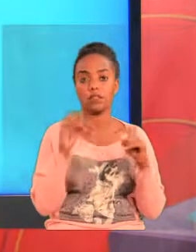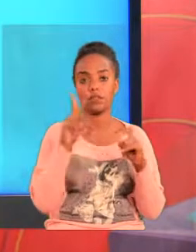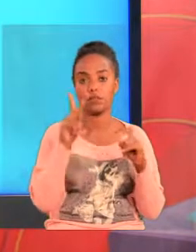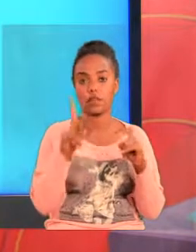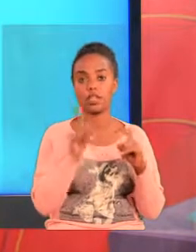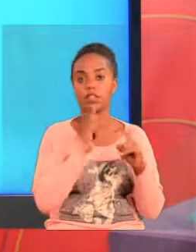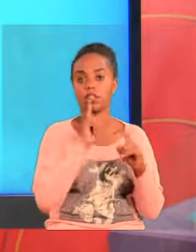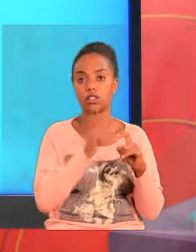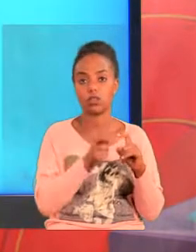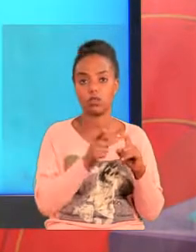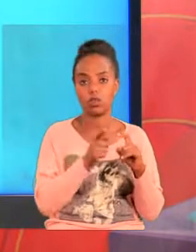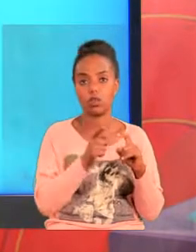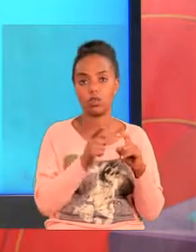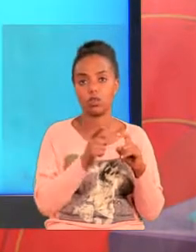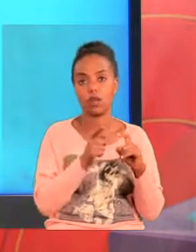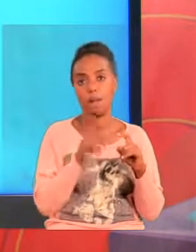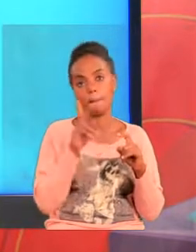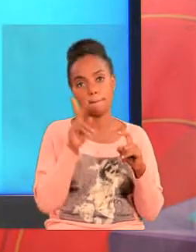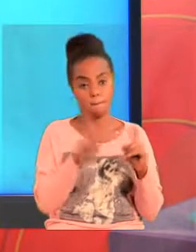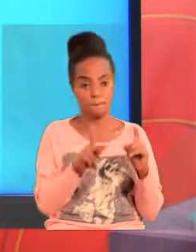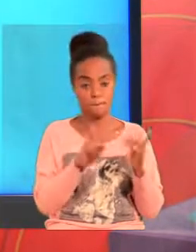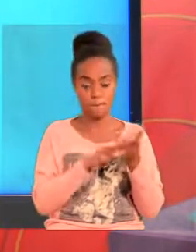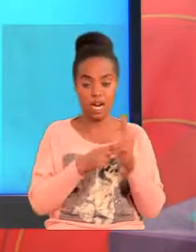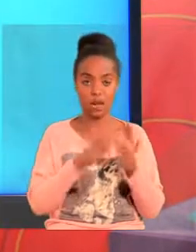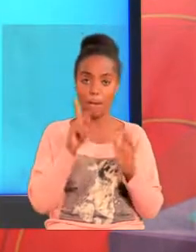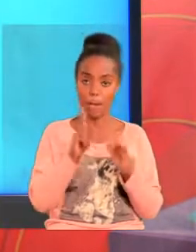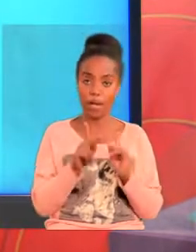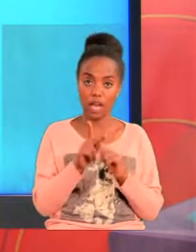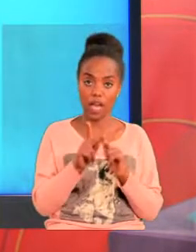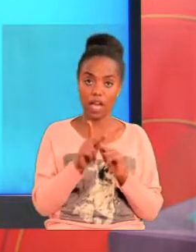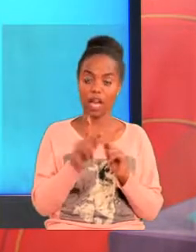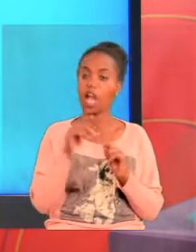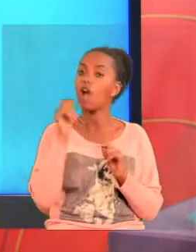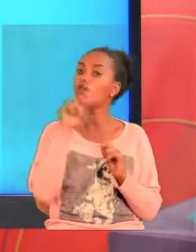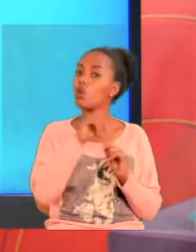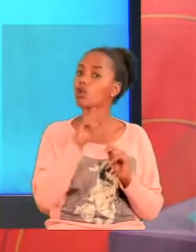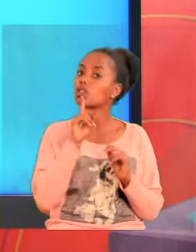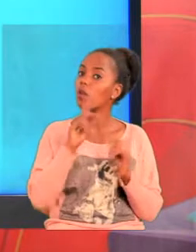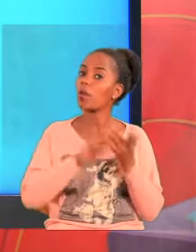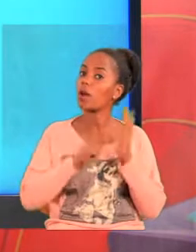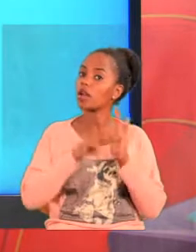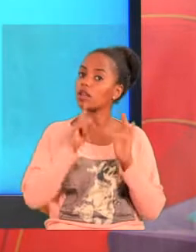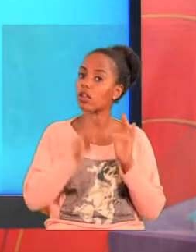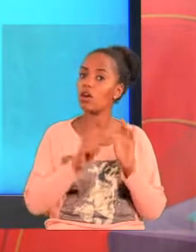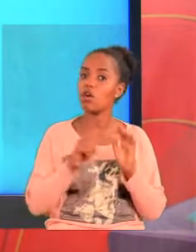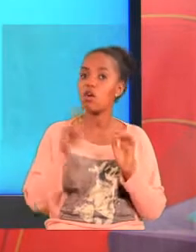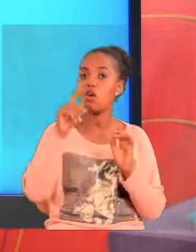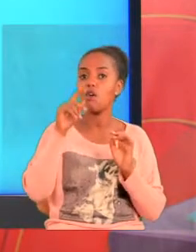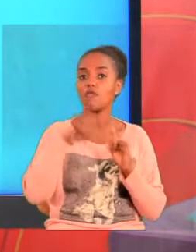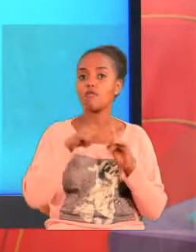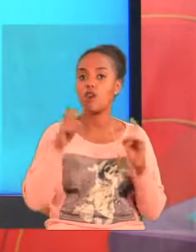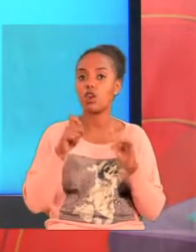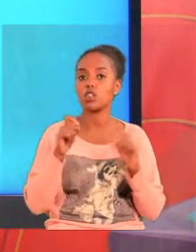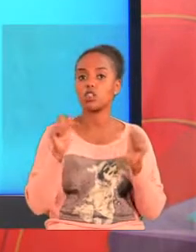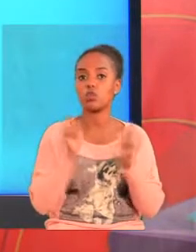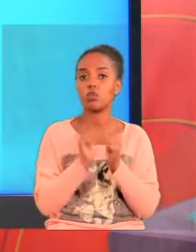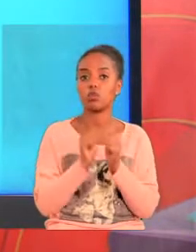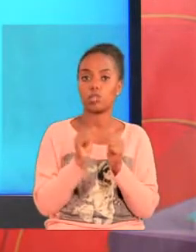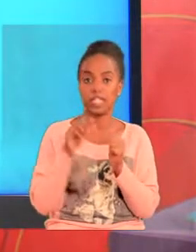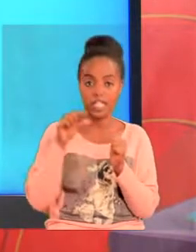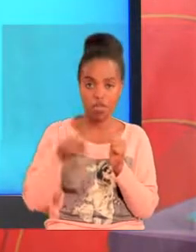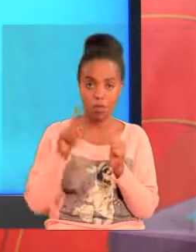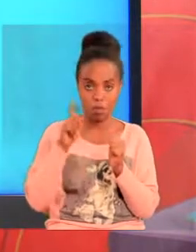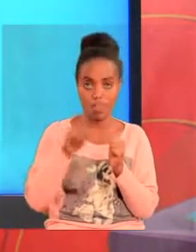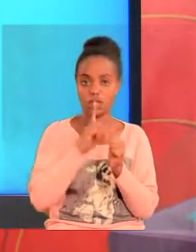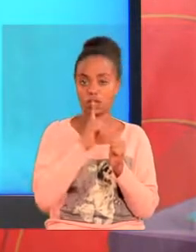means P is false. Here P is false. False or Q must be true to be this statement is